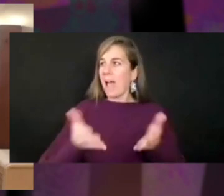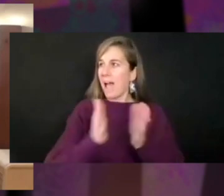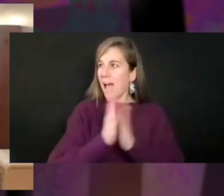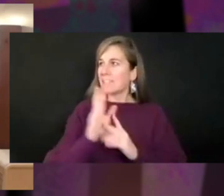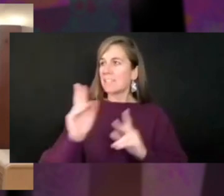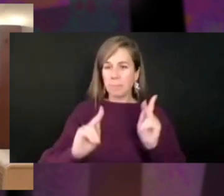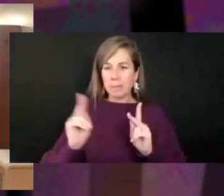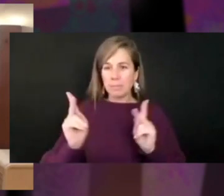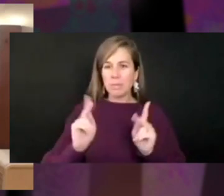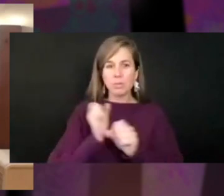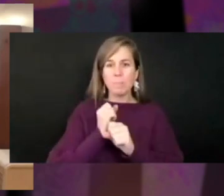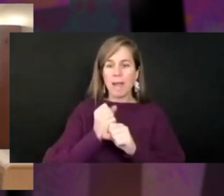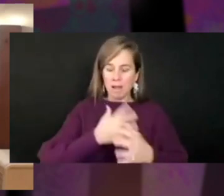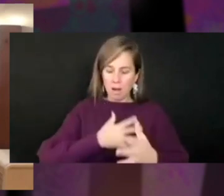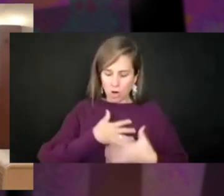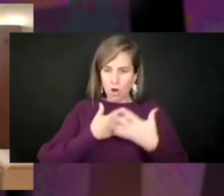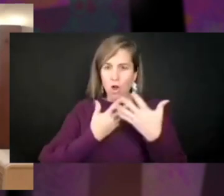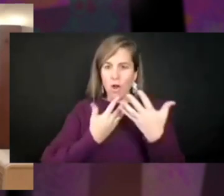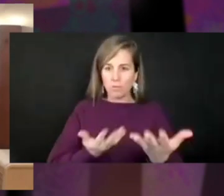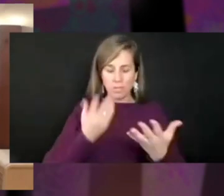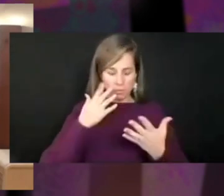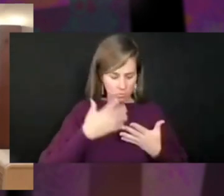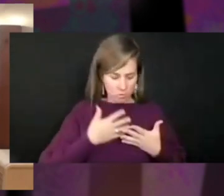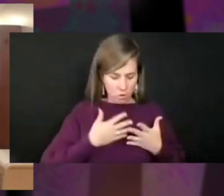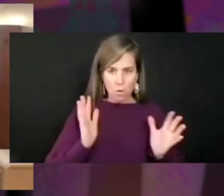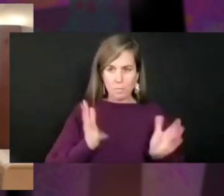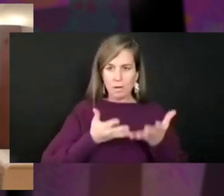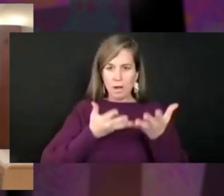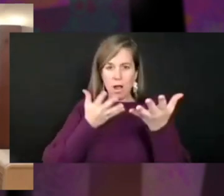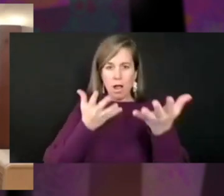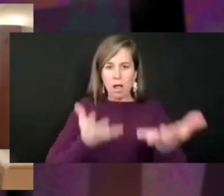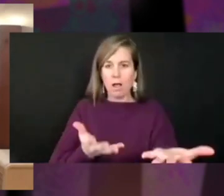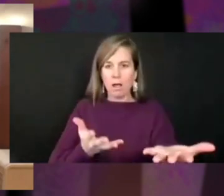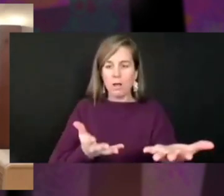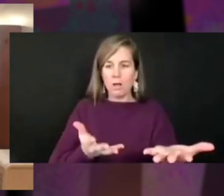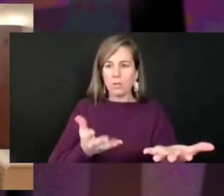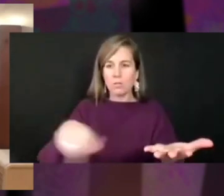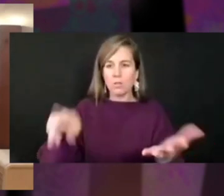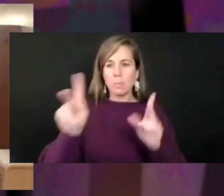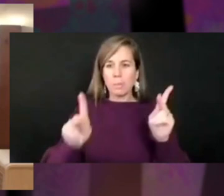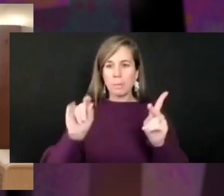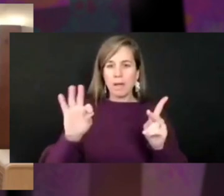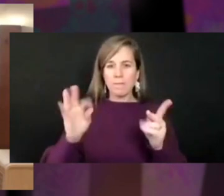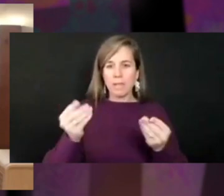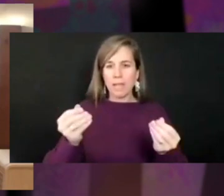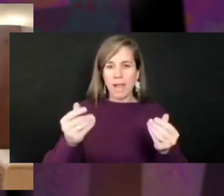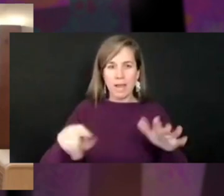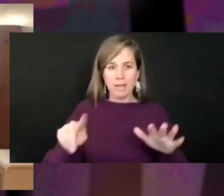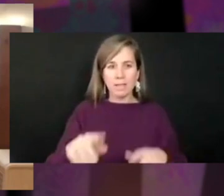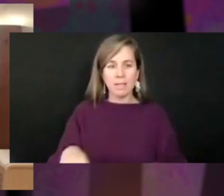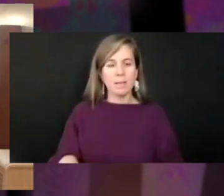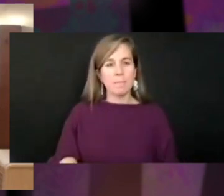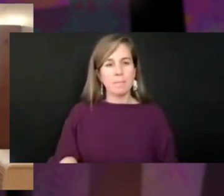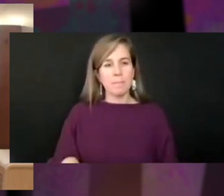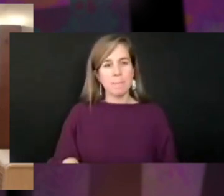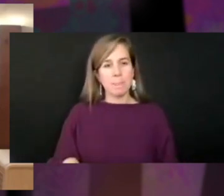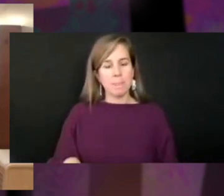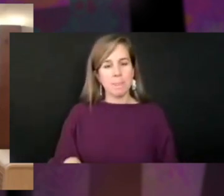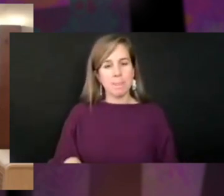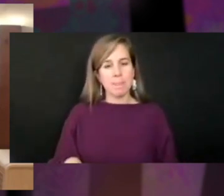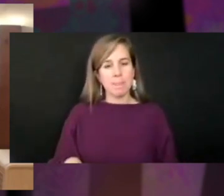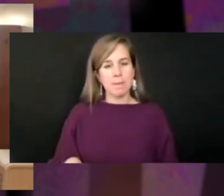from the openness of their heart to the people of the land. And the way it was explained to me is that,